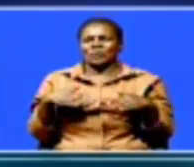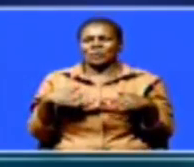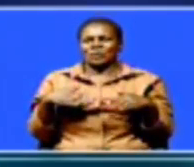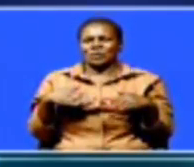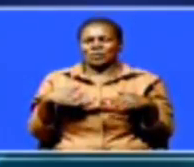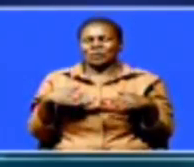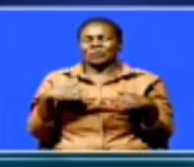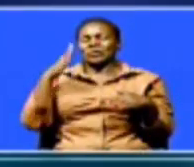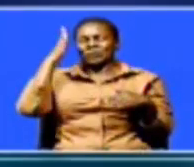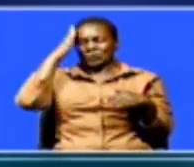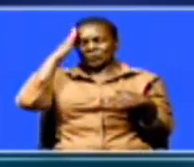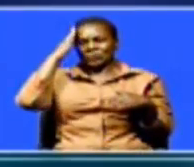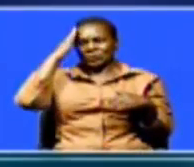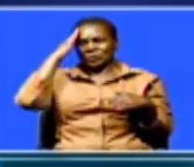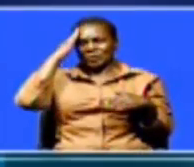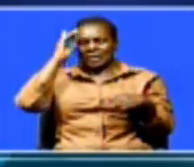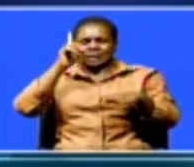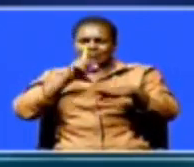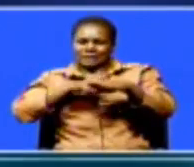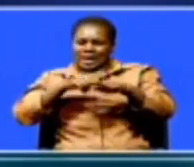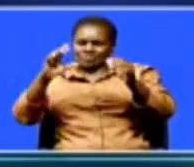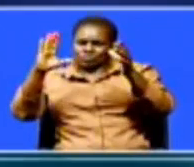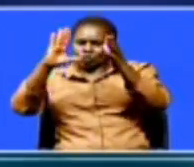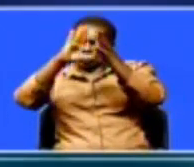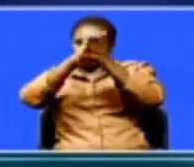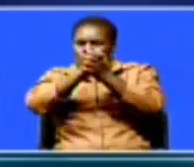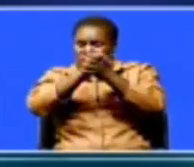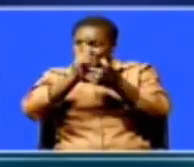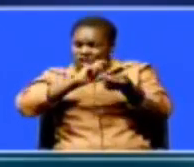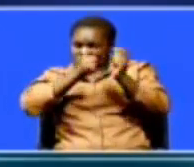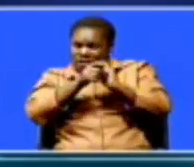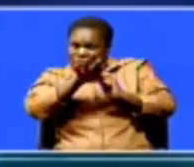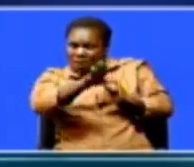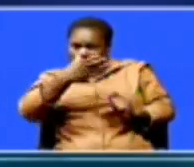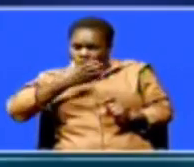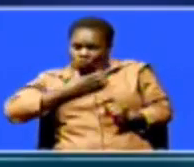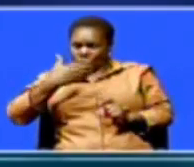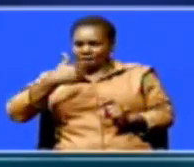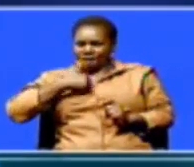people appreciate that when Jubilee is making its changes,